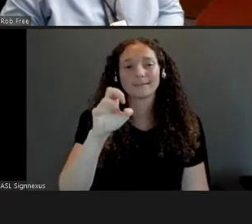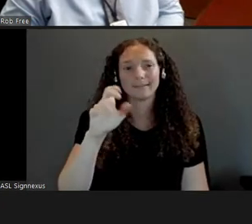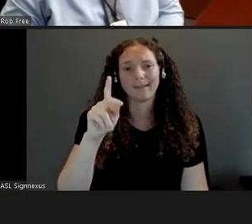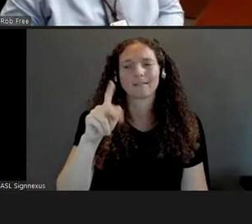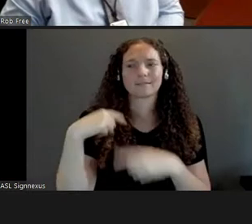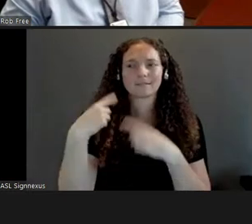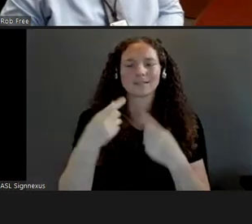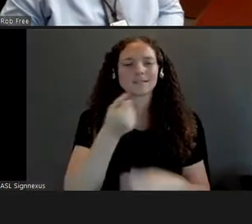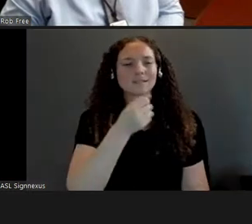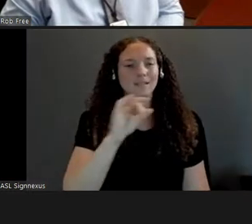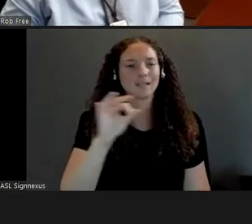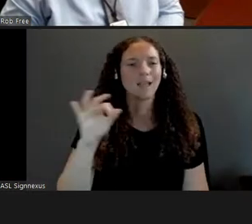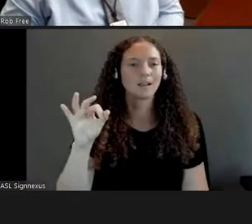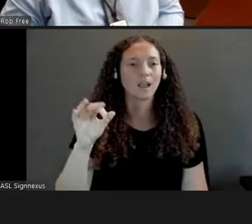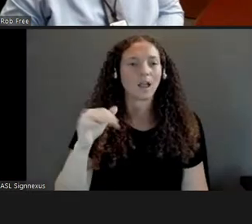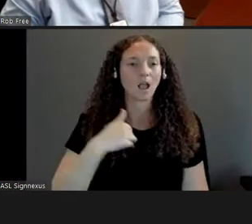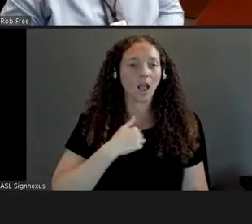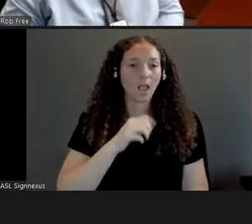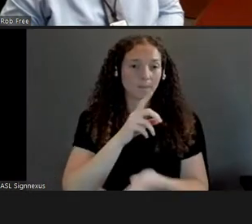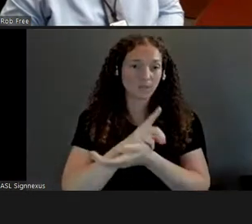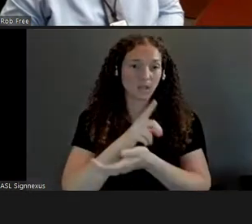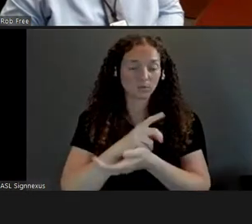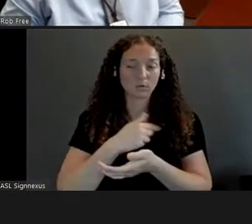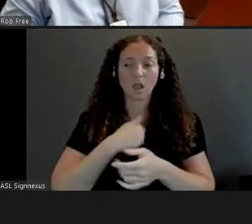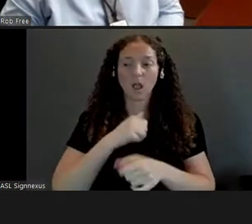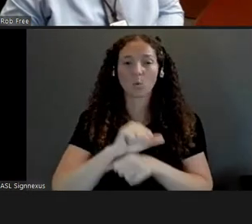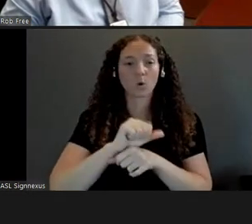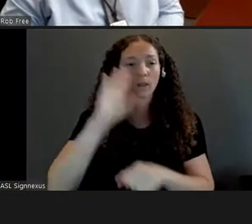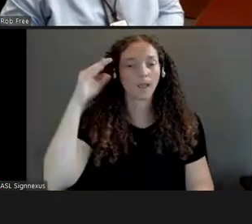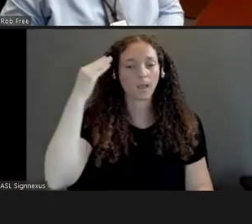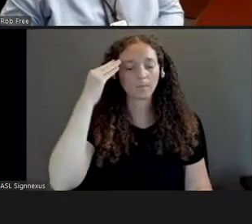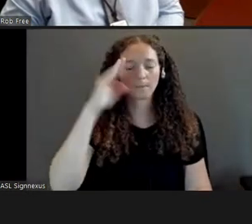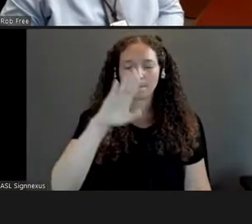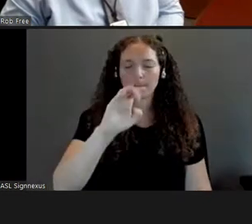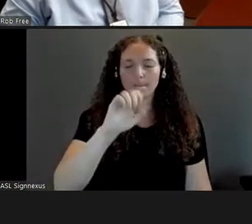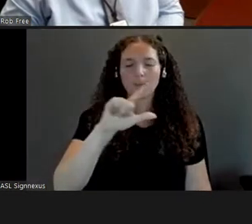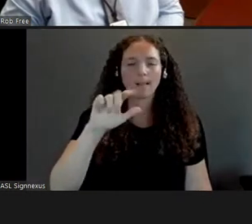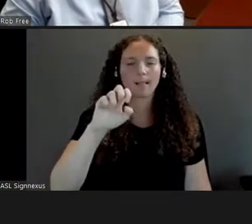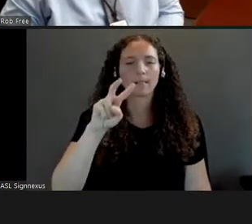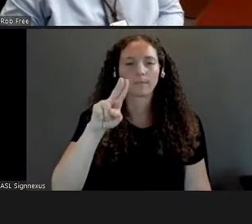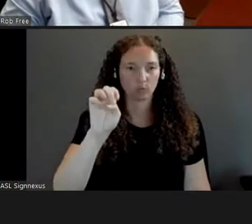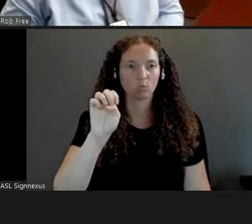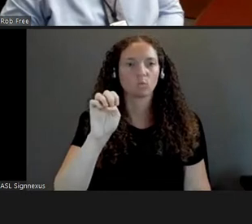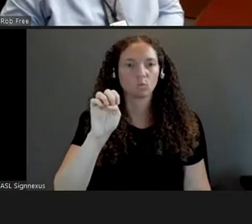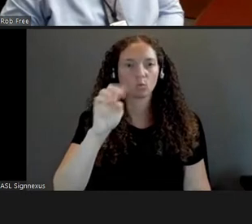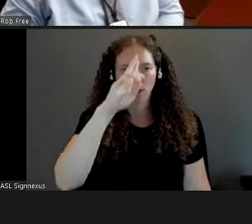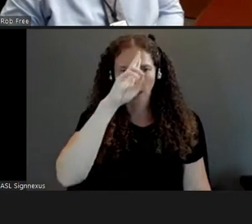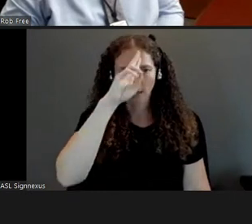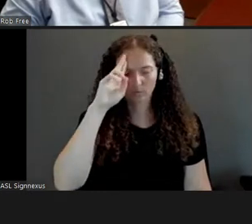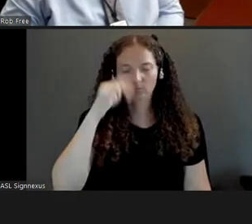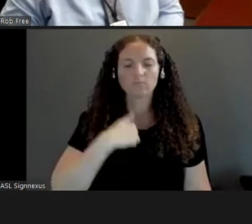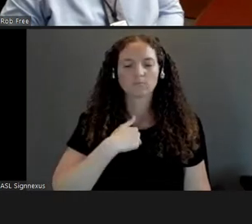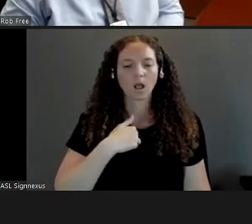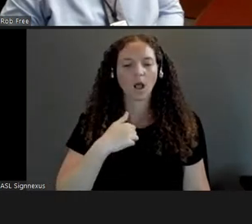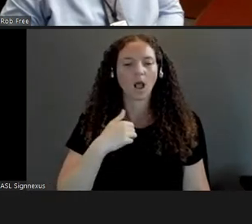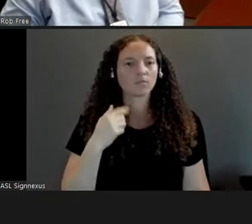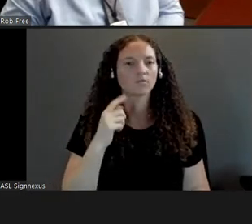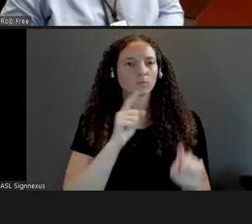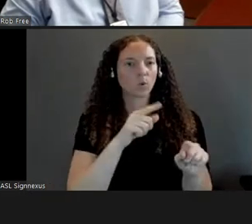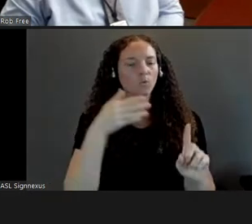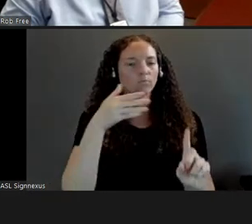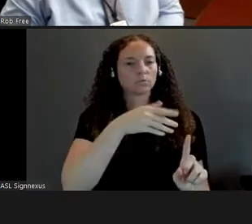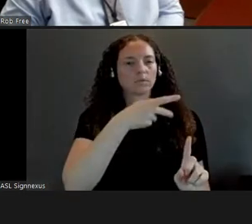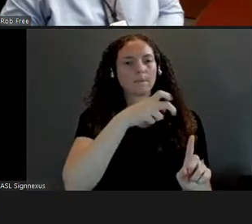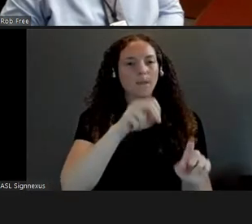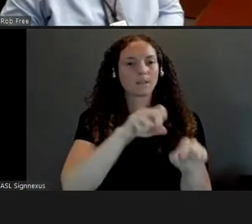physician. I work at Bellevue in New York City. So I go to Penn Station and I usually walk across. The clinic starts at 9,